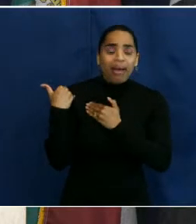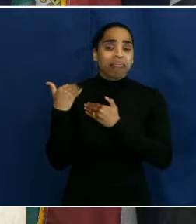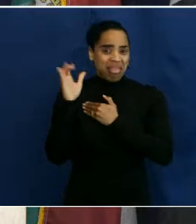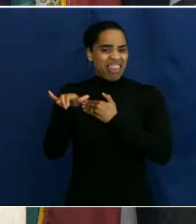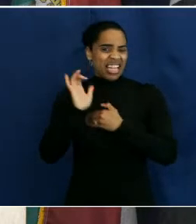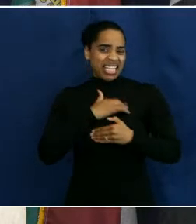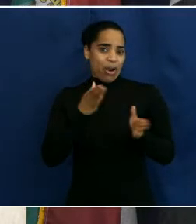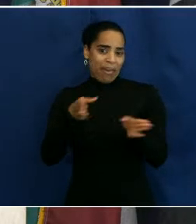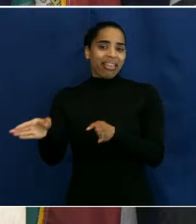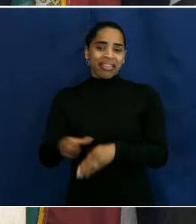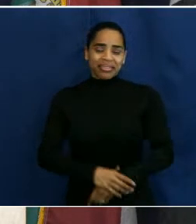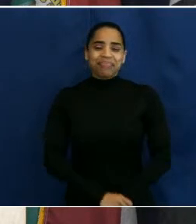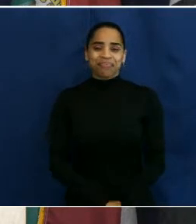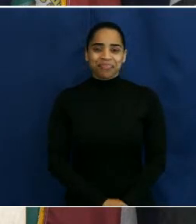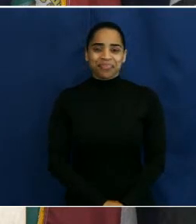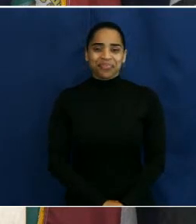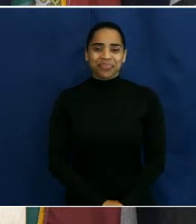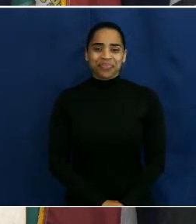continue on the path we're on.